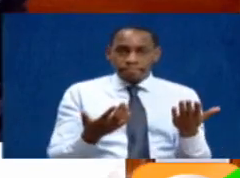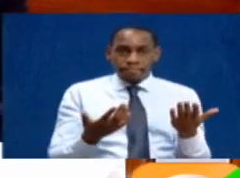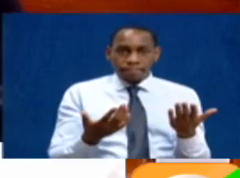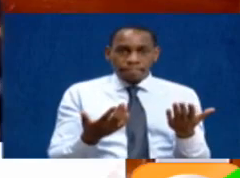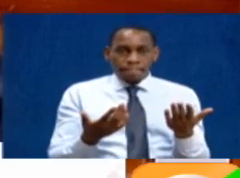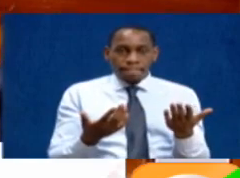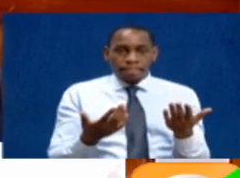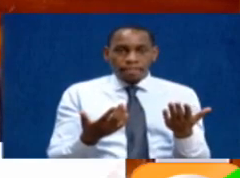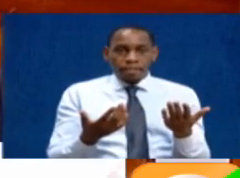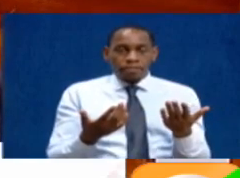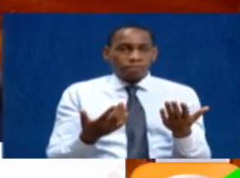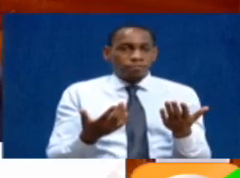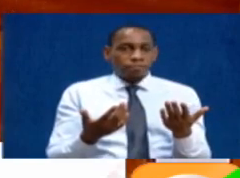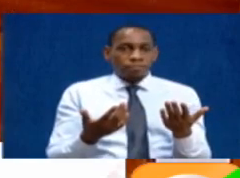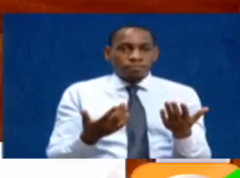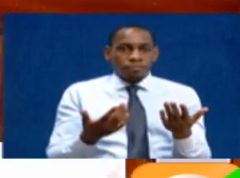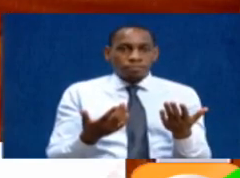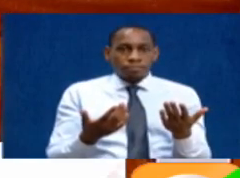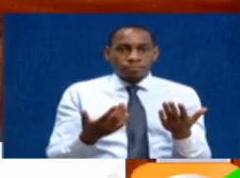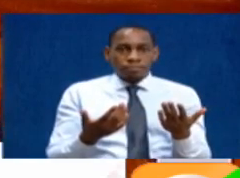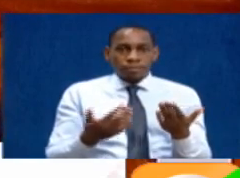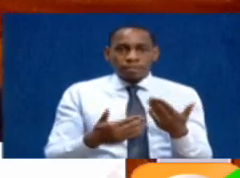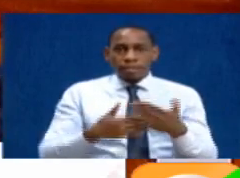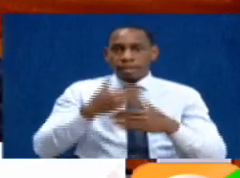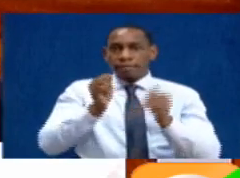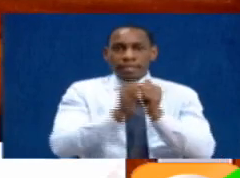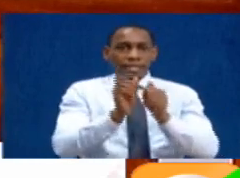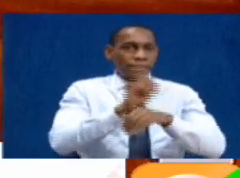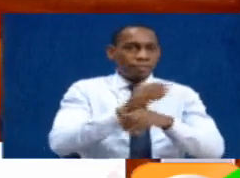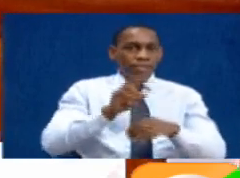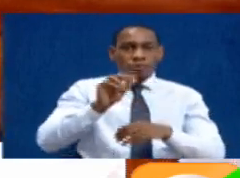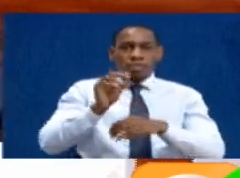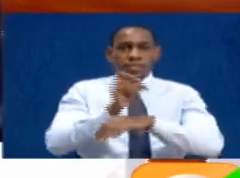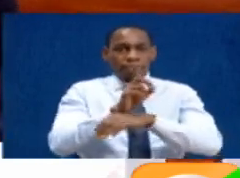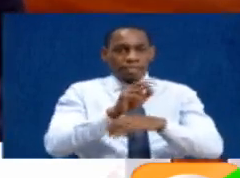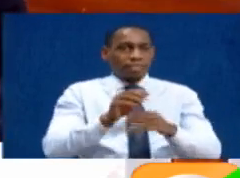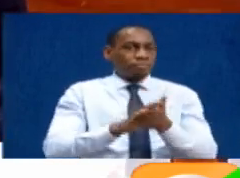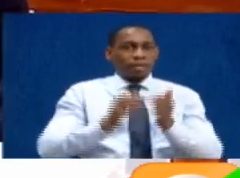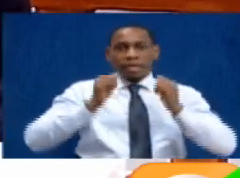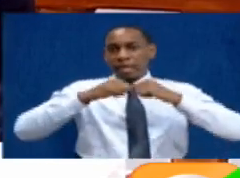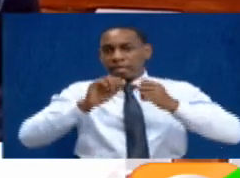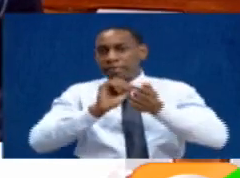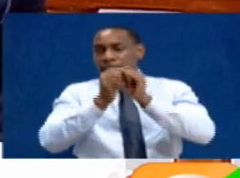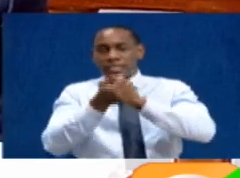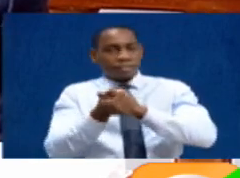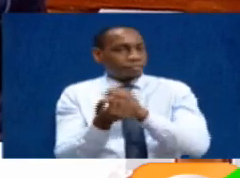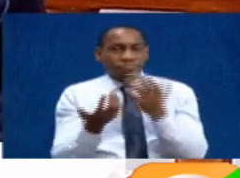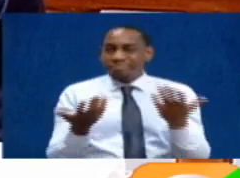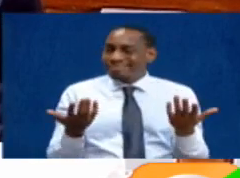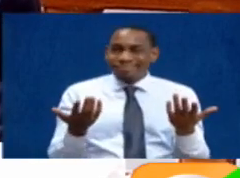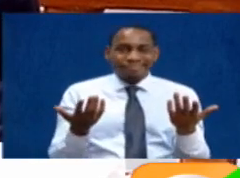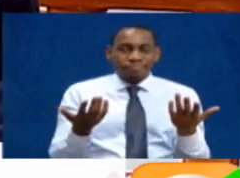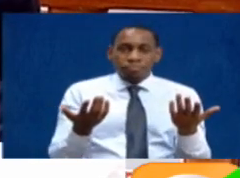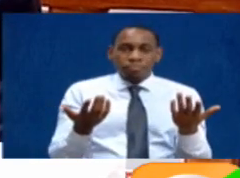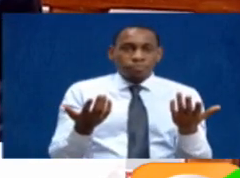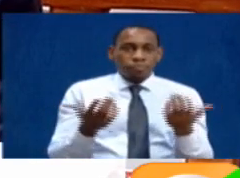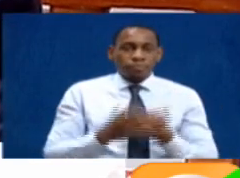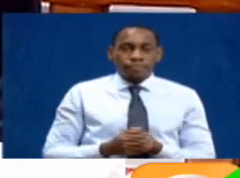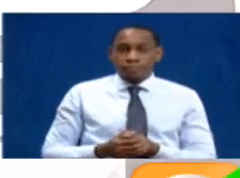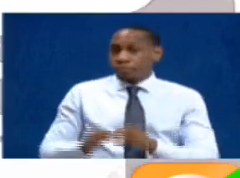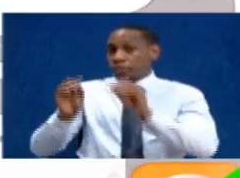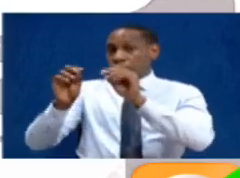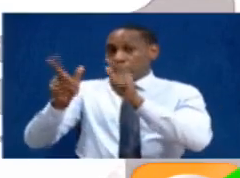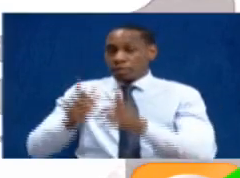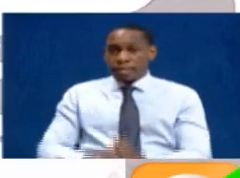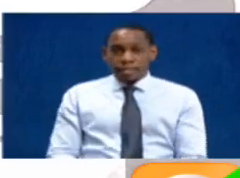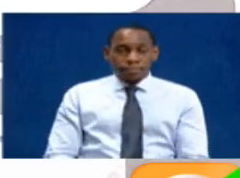We're at our rest place. After 10, 20 minutes, I find you in my bedroom. Can that deal hold water?